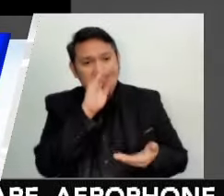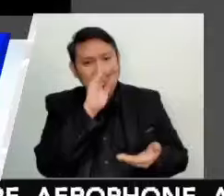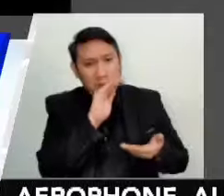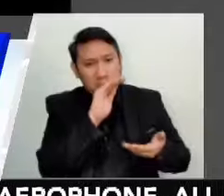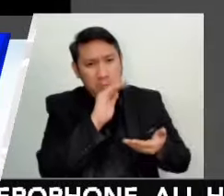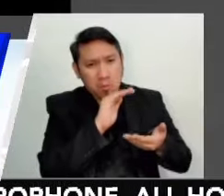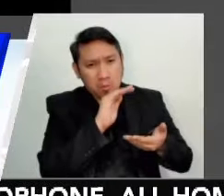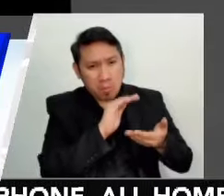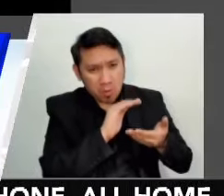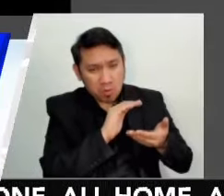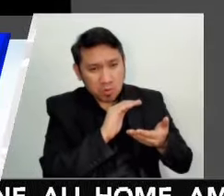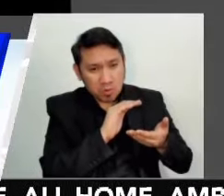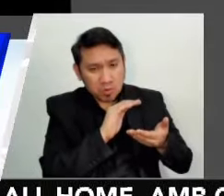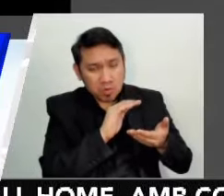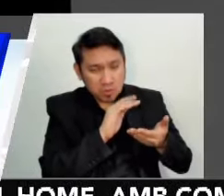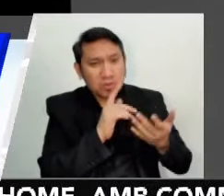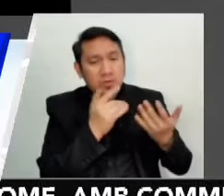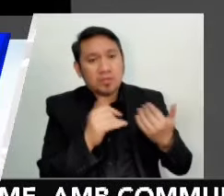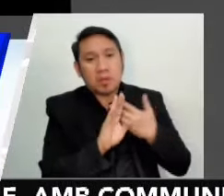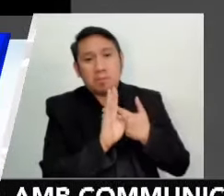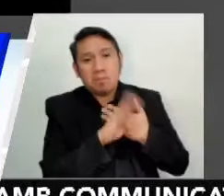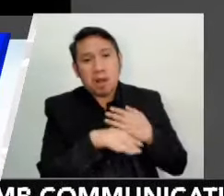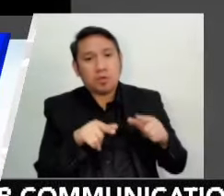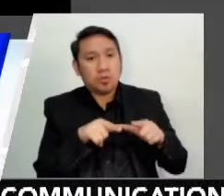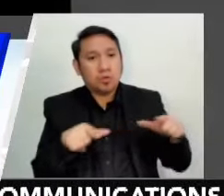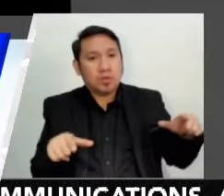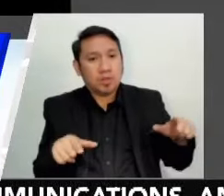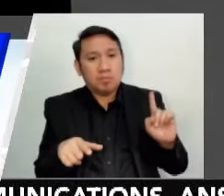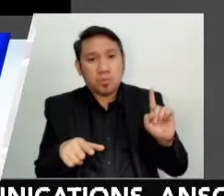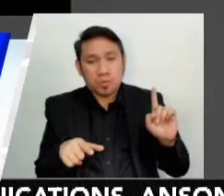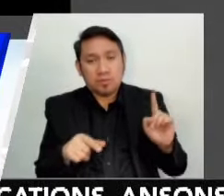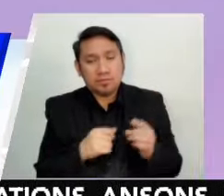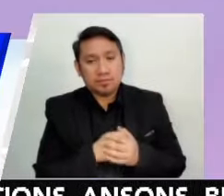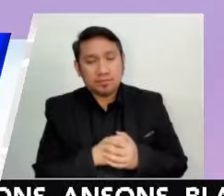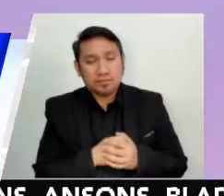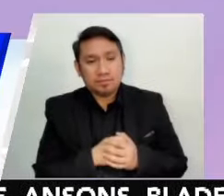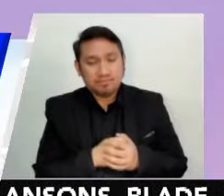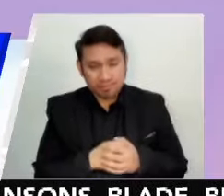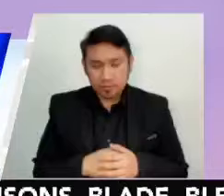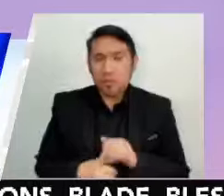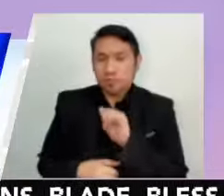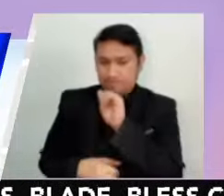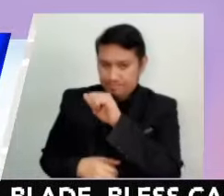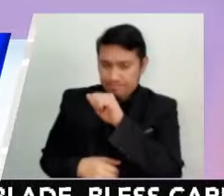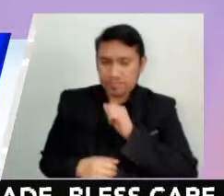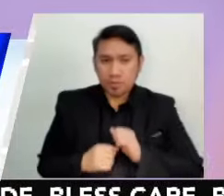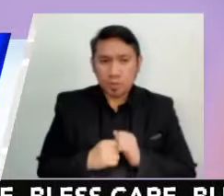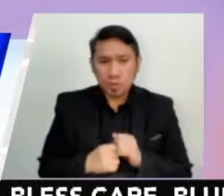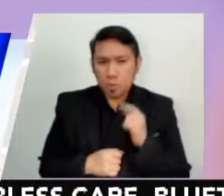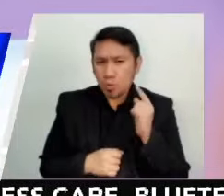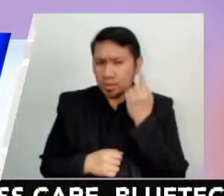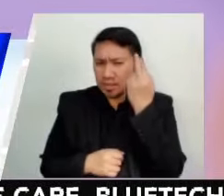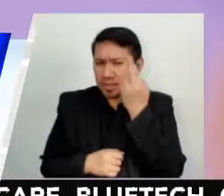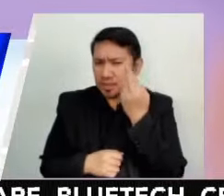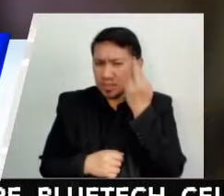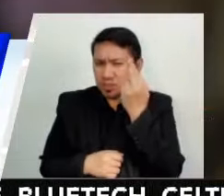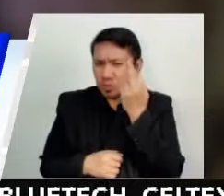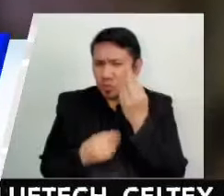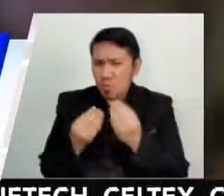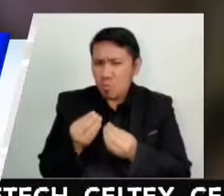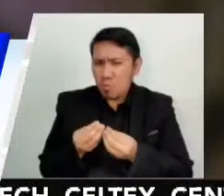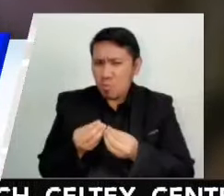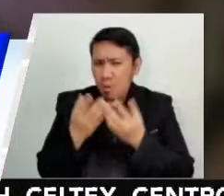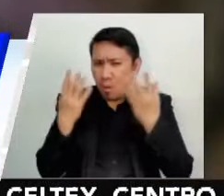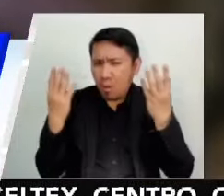step down to alert level 1 after sufficient observation has elapsed. Opo. Ano po dahilan ng pagsabog, Director ng Bulkan Canlaon? Ito pa yung matagal